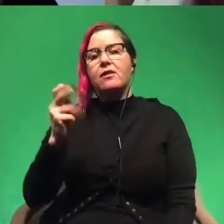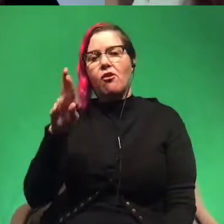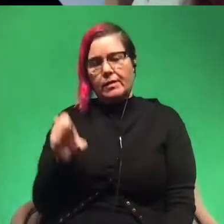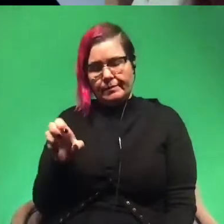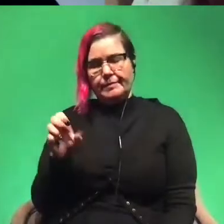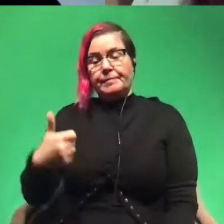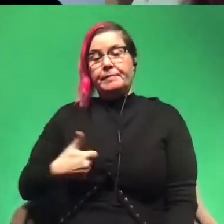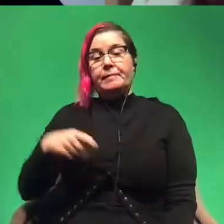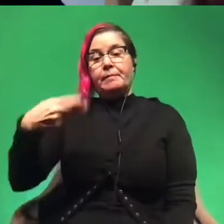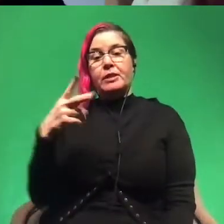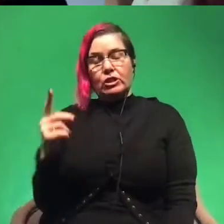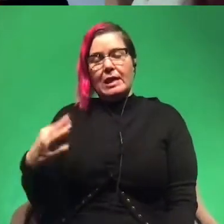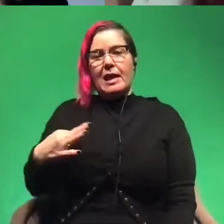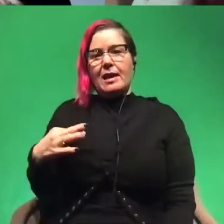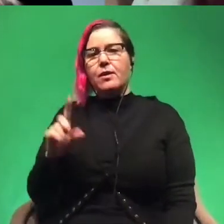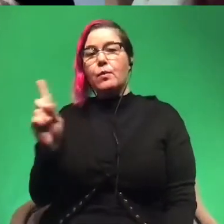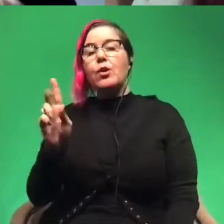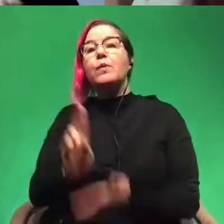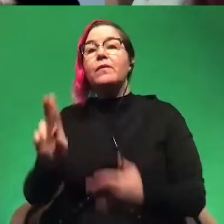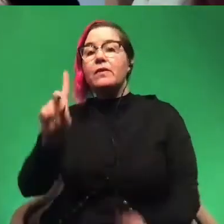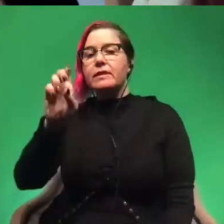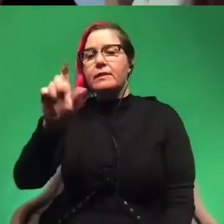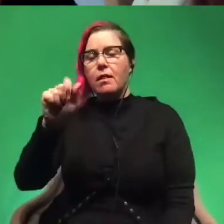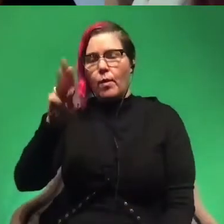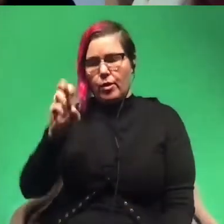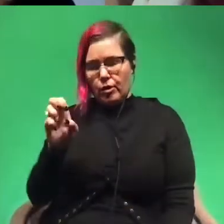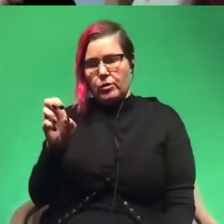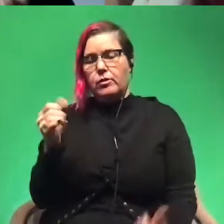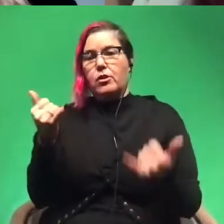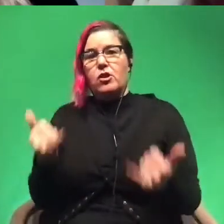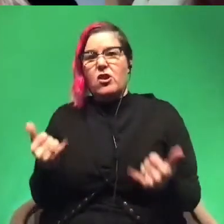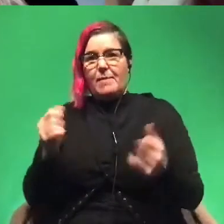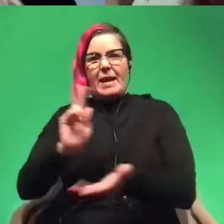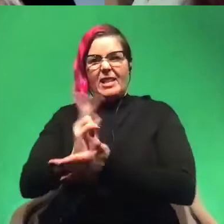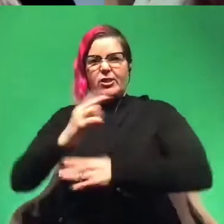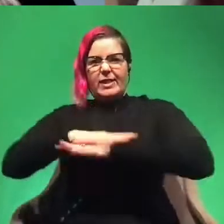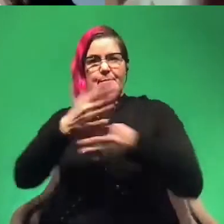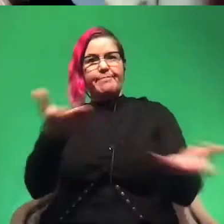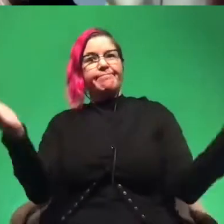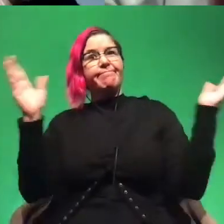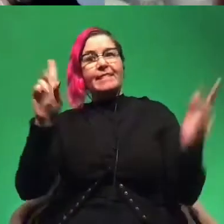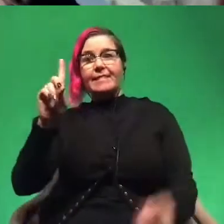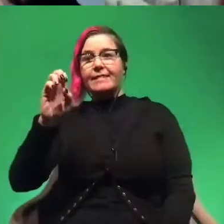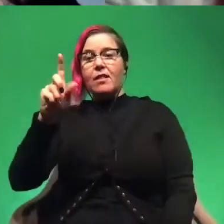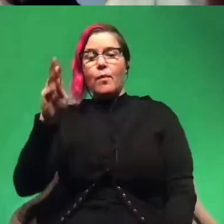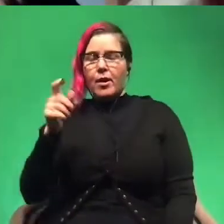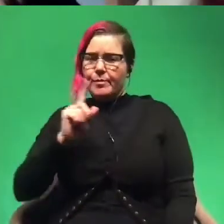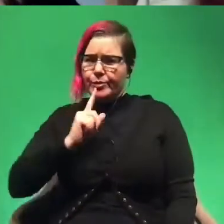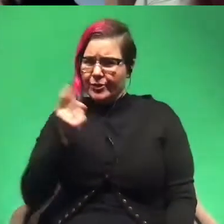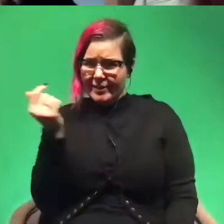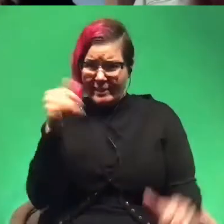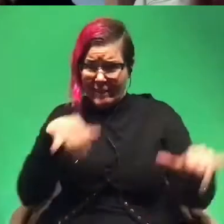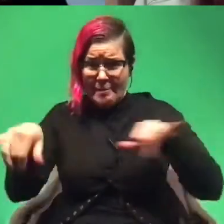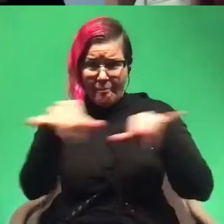am a PhD candidate at the University of Delaware. I'm currently coming to you from my kitchen table in Delaware, as I'm sure most of you are probably